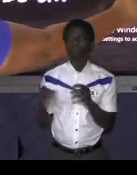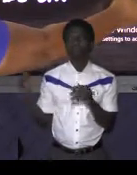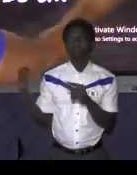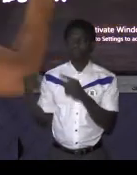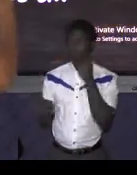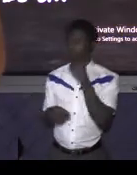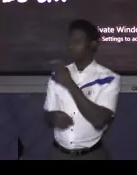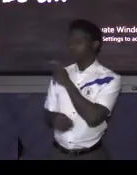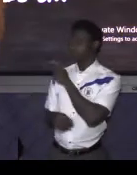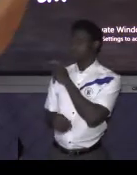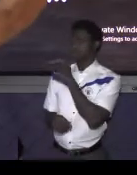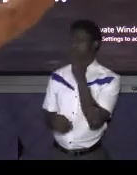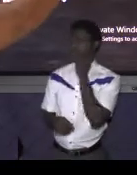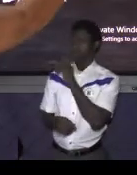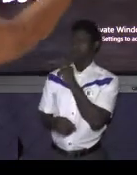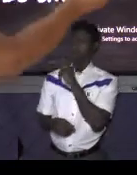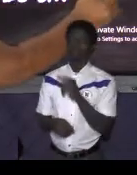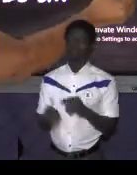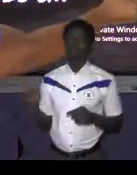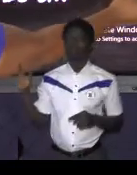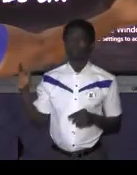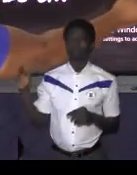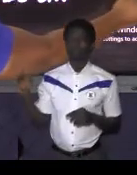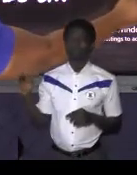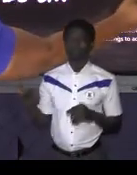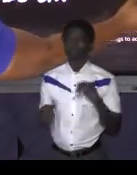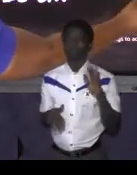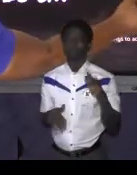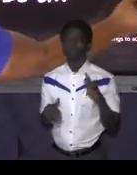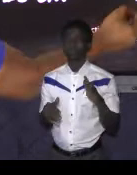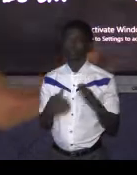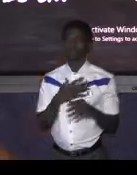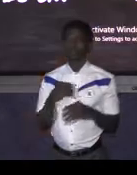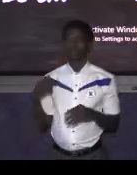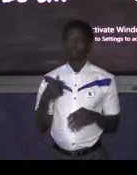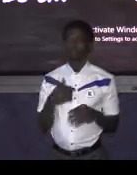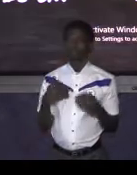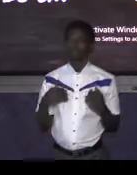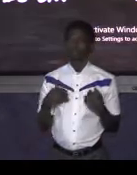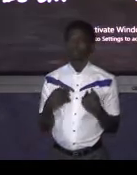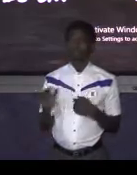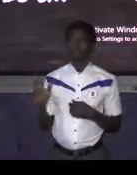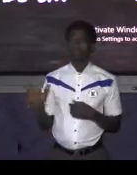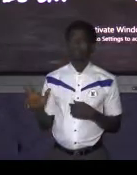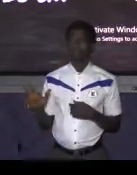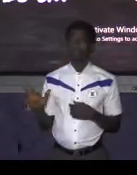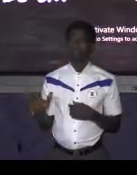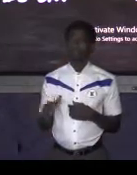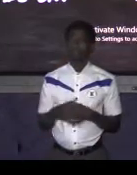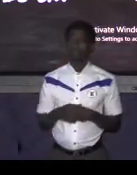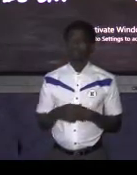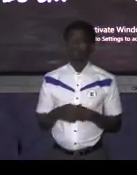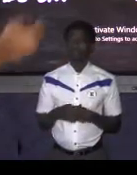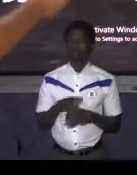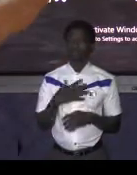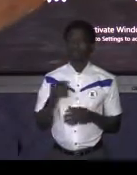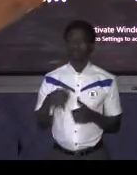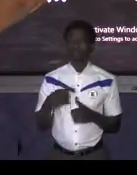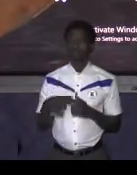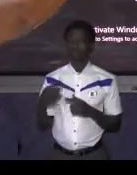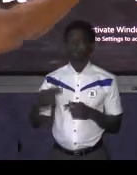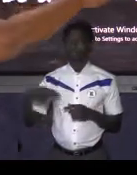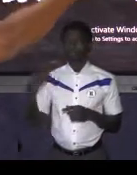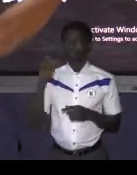is 18, and this point to this point is 15, the remaining will be 3. The remaining will be 3. And then the